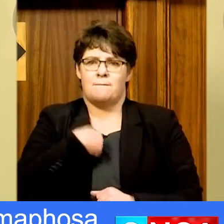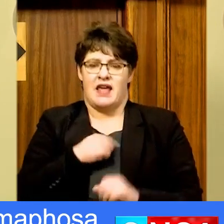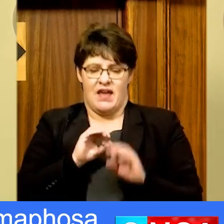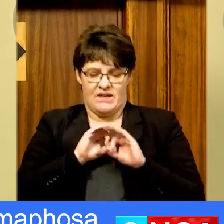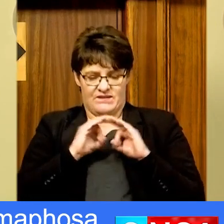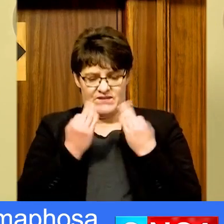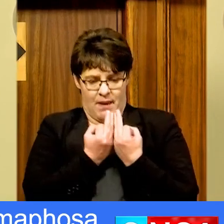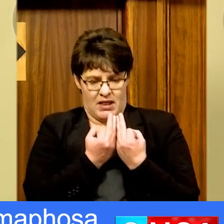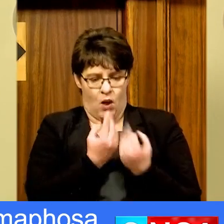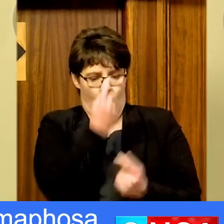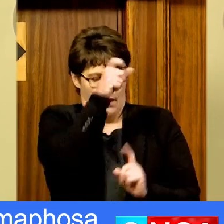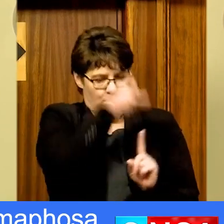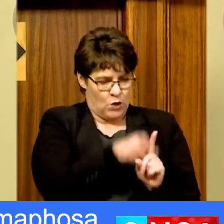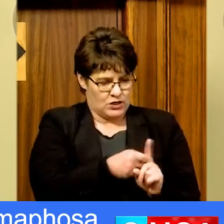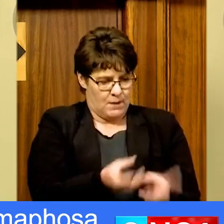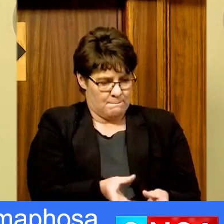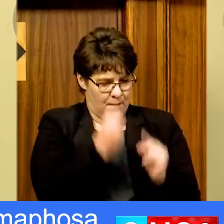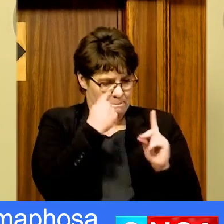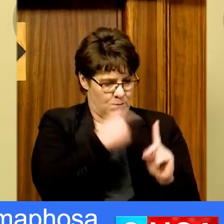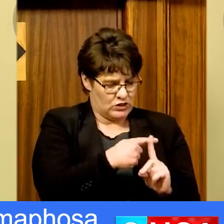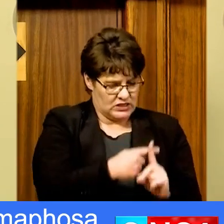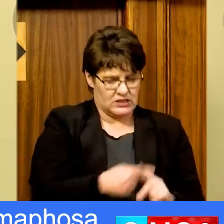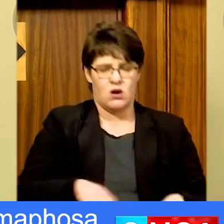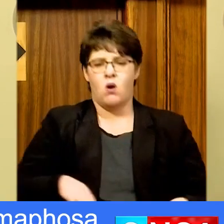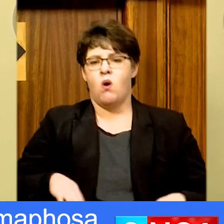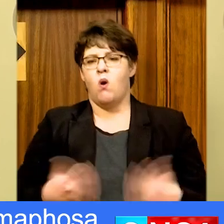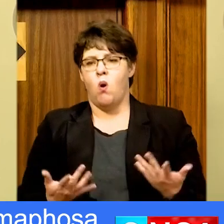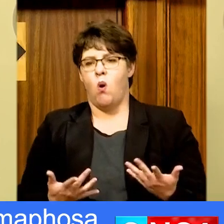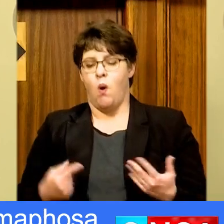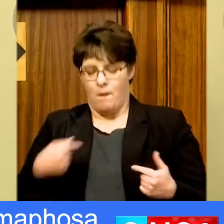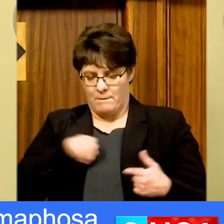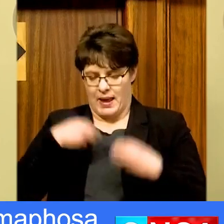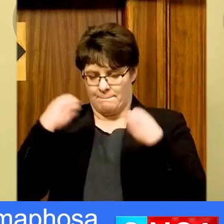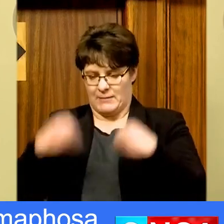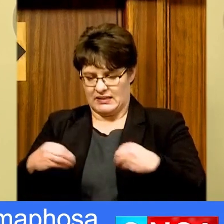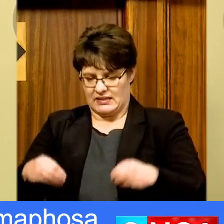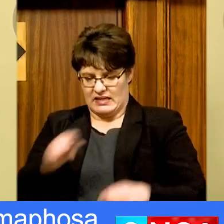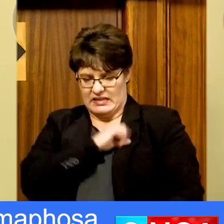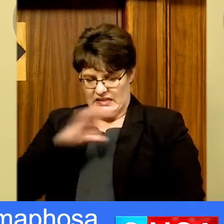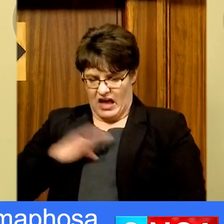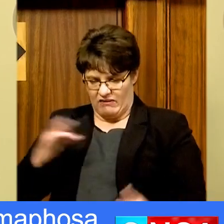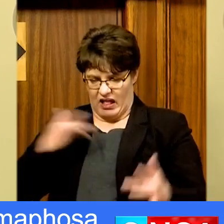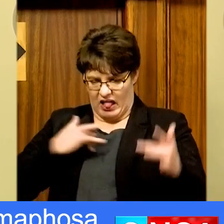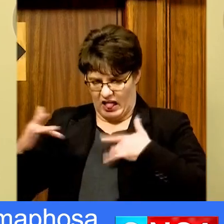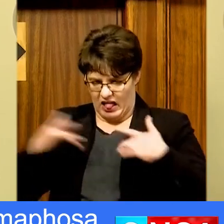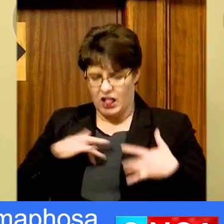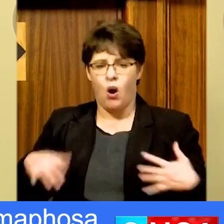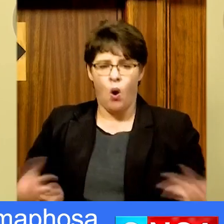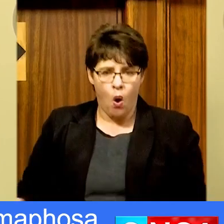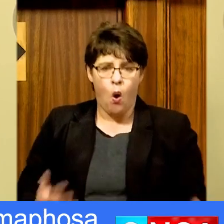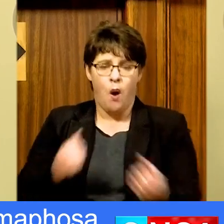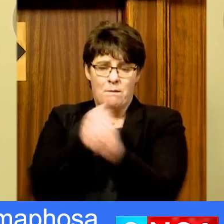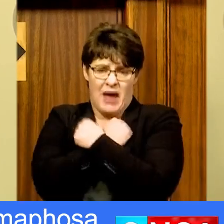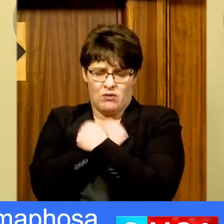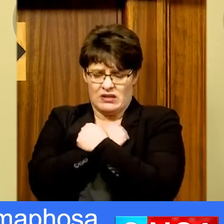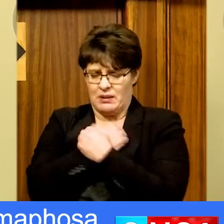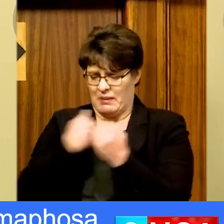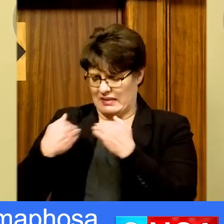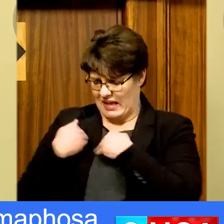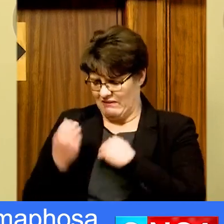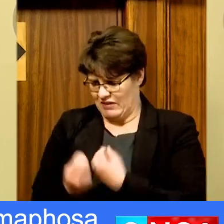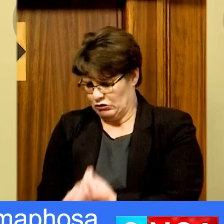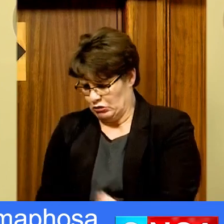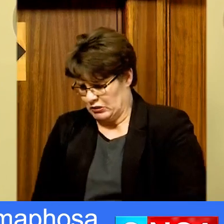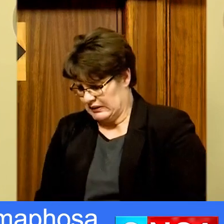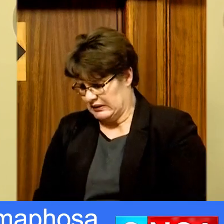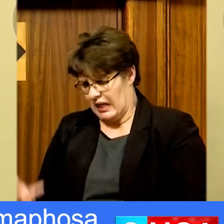with an infected member, a business owner worried about their staff, or a parent concerned for the safety of